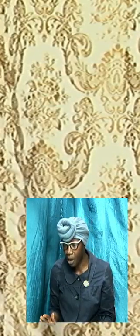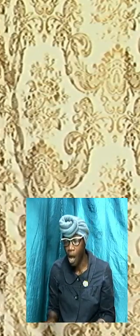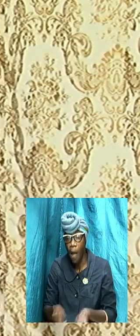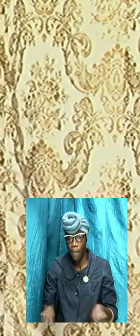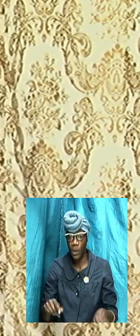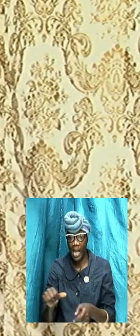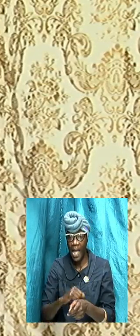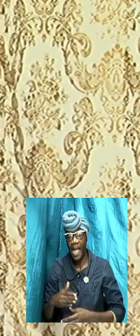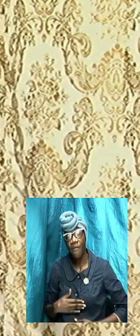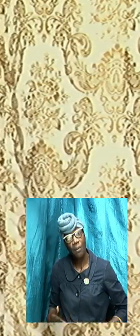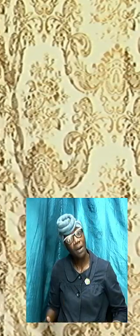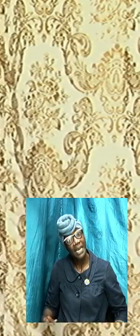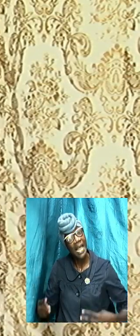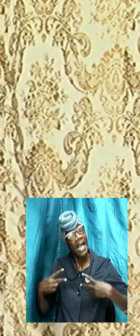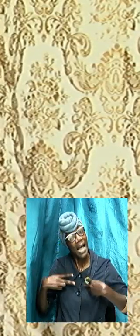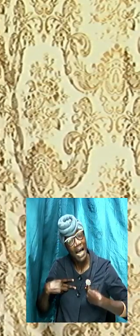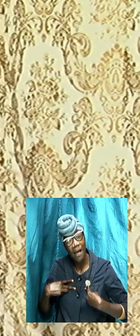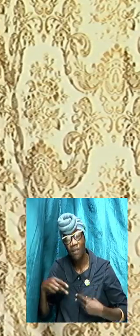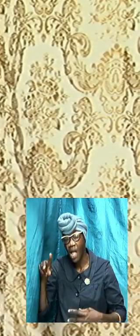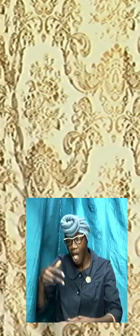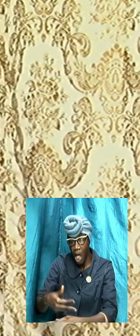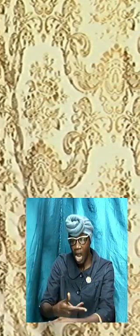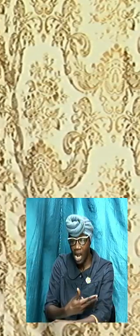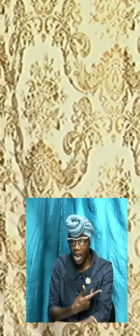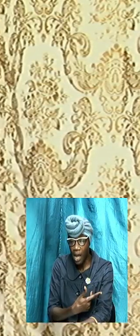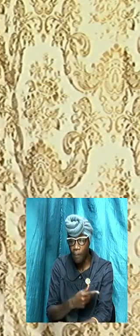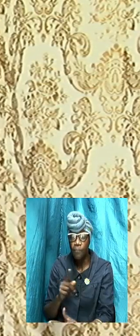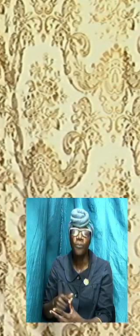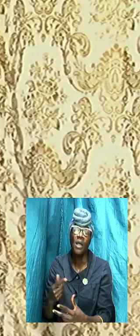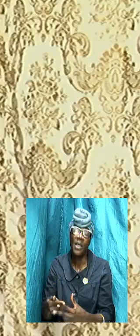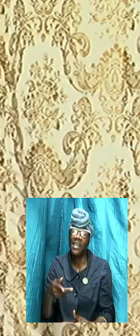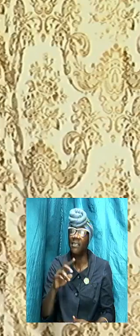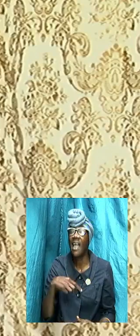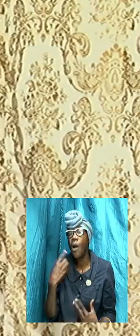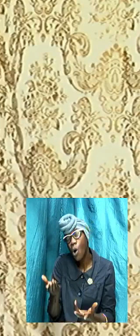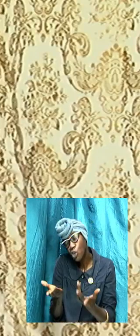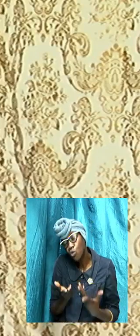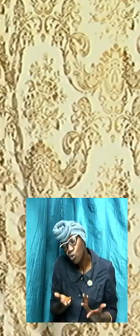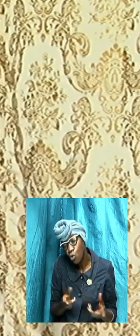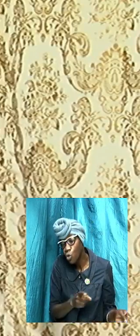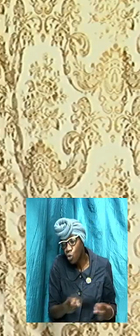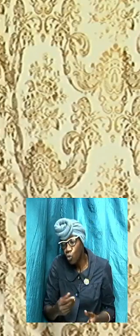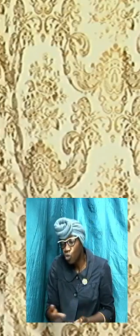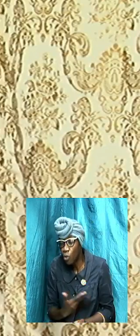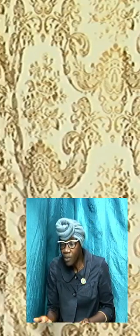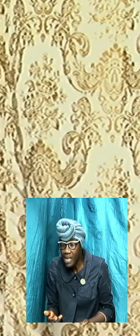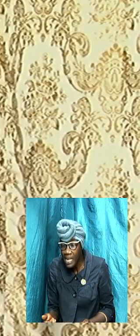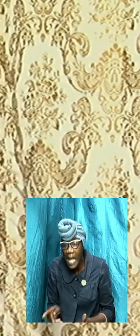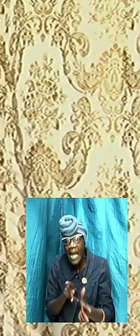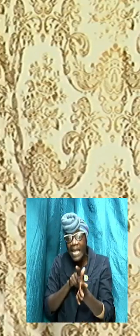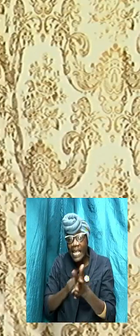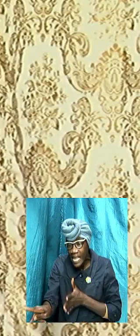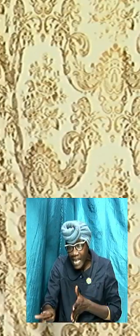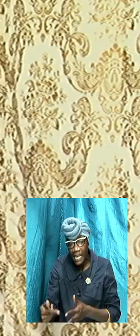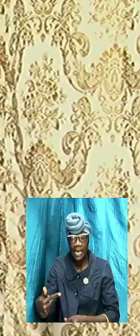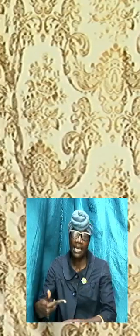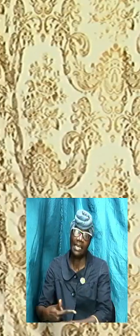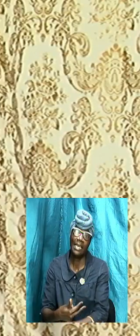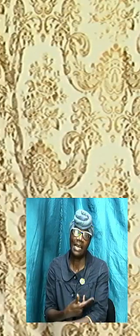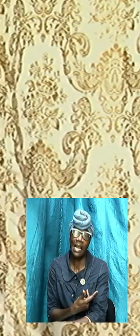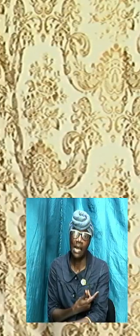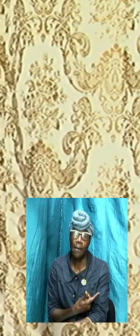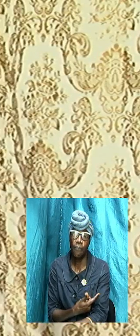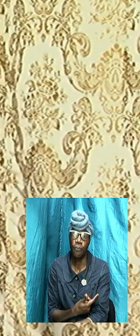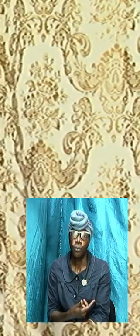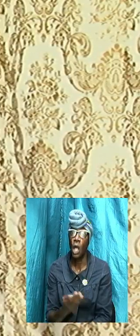have a lamb. Amen. He went on to say, look here, man, I want you to do something. I want you to kill that lamb. Amen. And on the